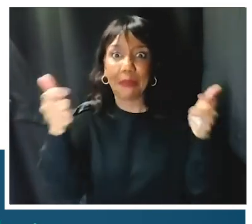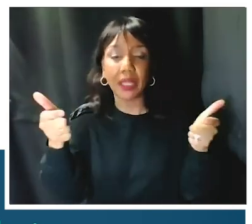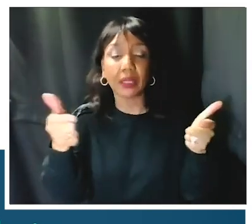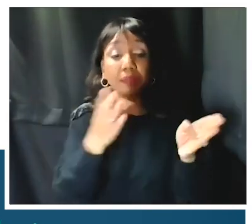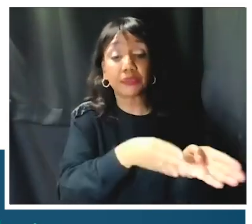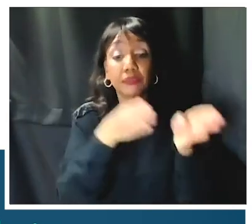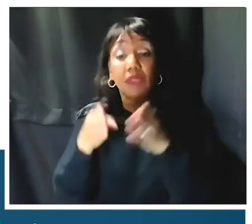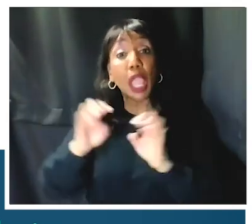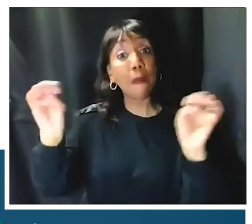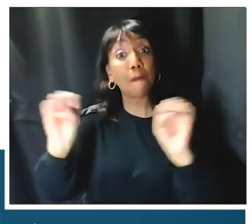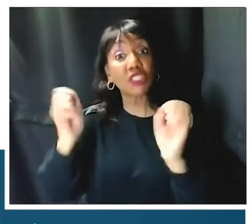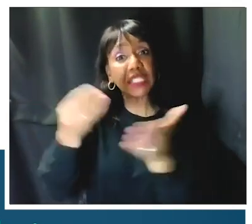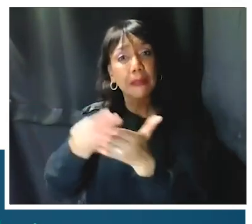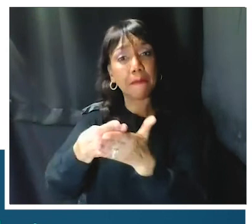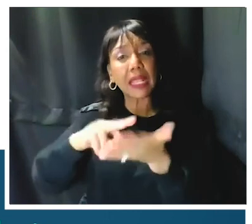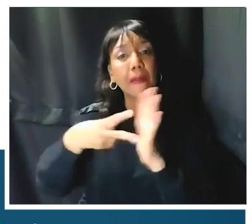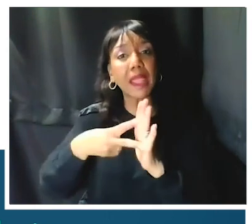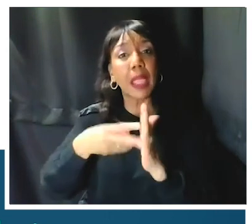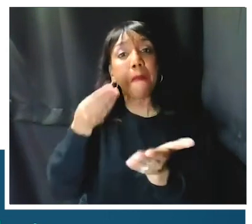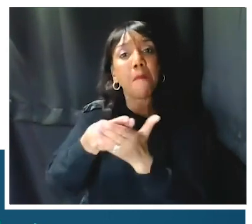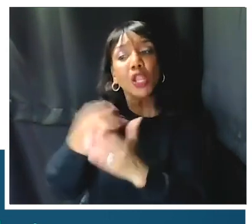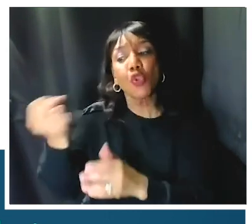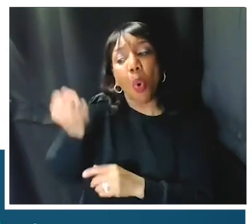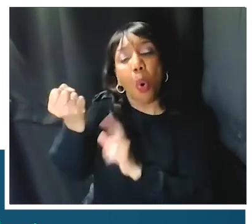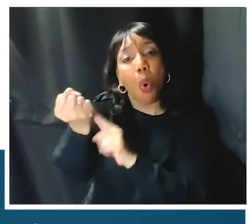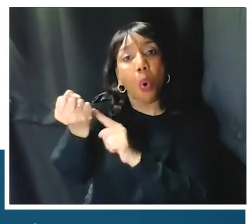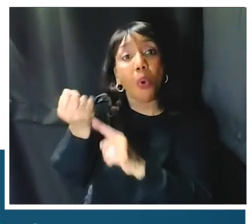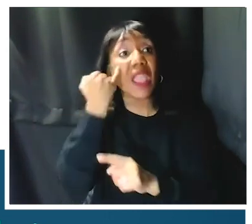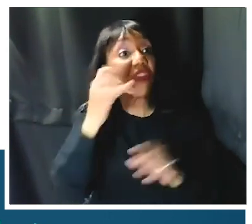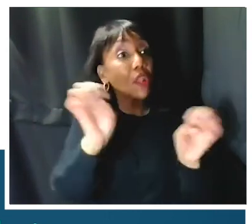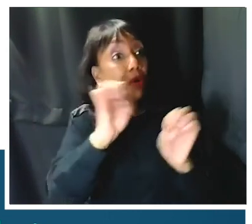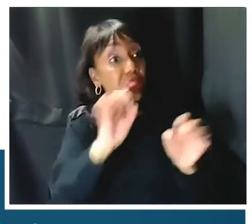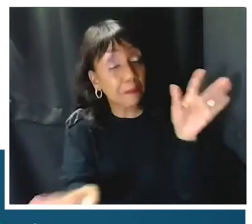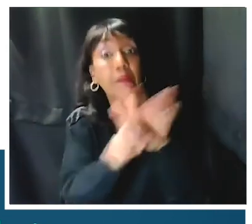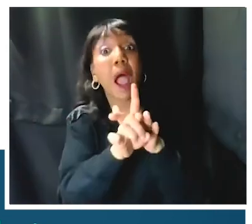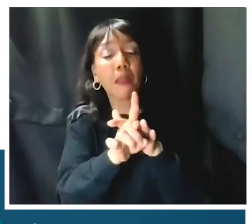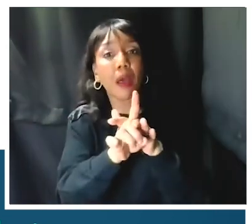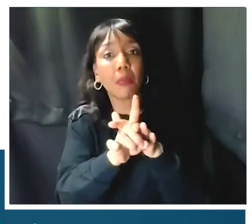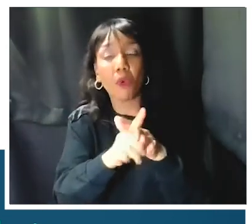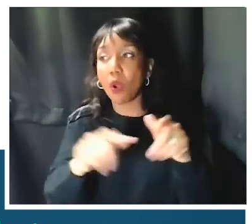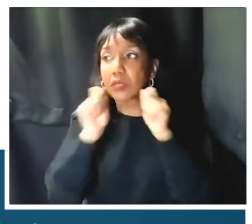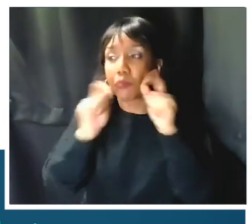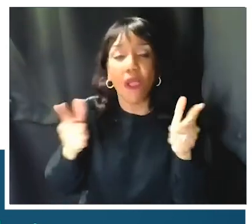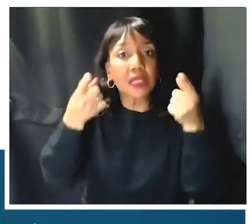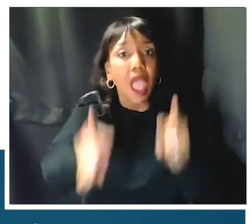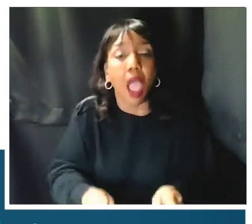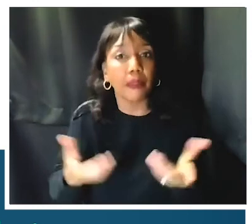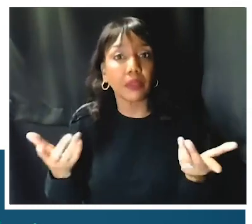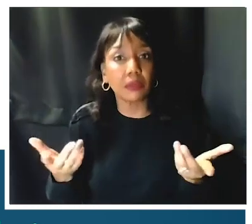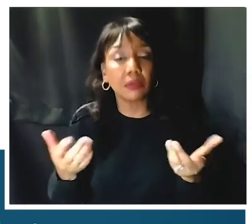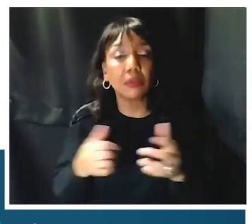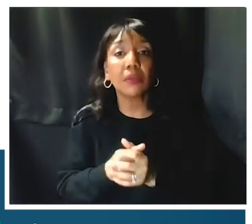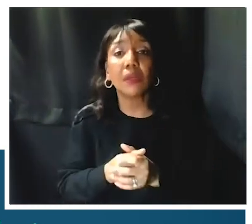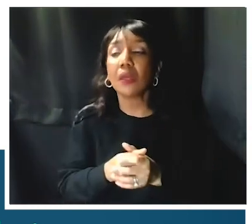An emergency fund is money set aside to cover any unexpected financial surprises life throws your